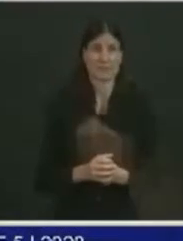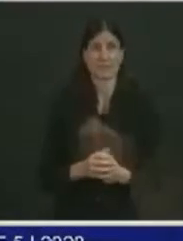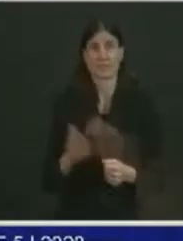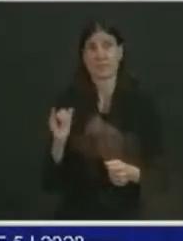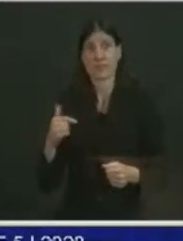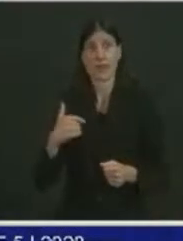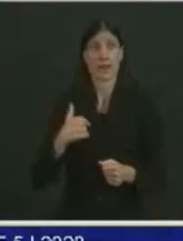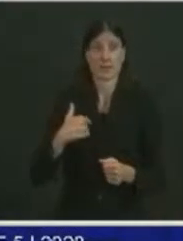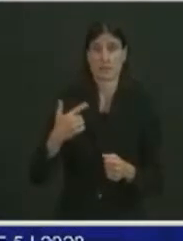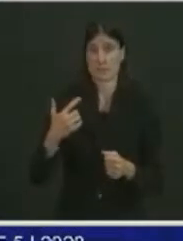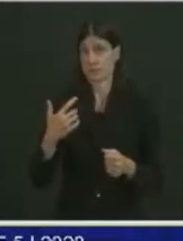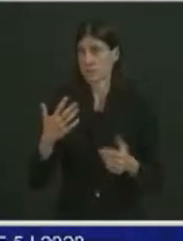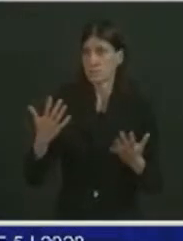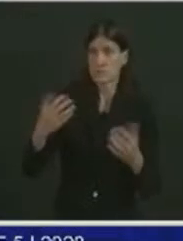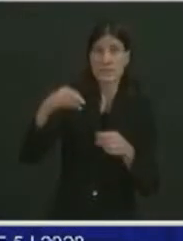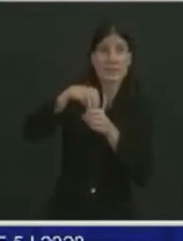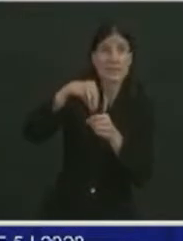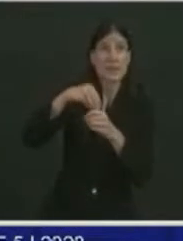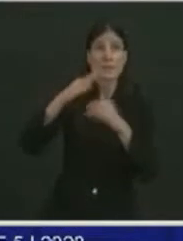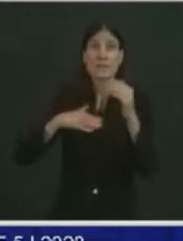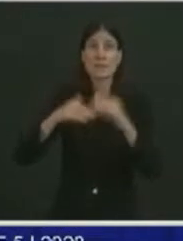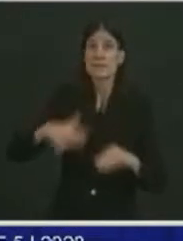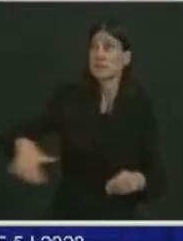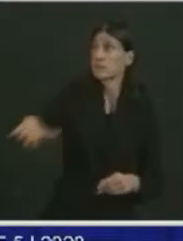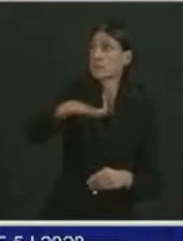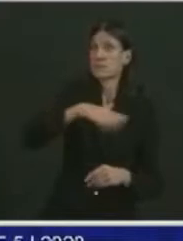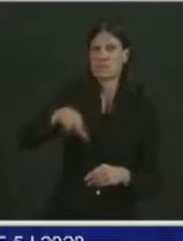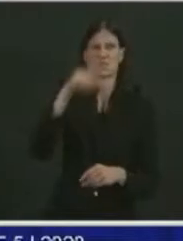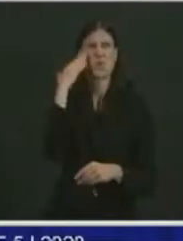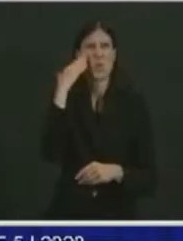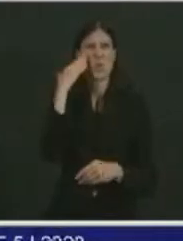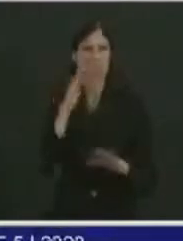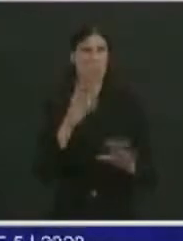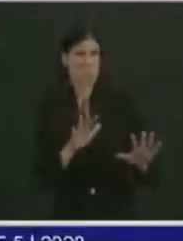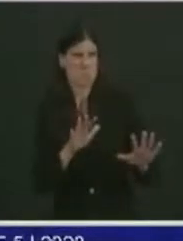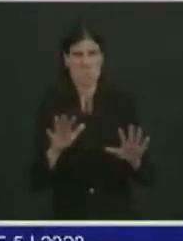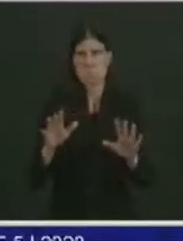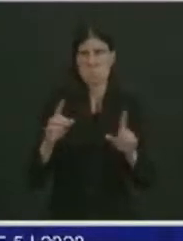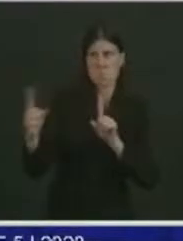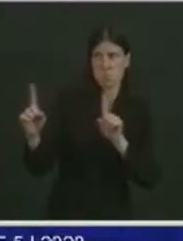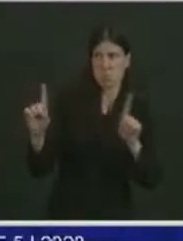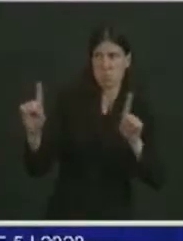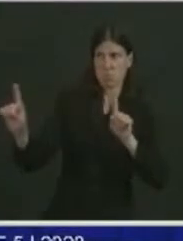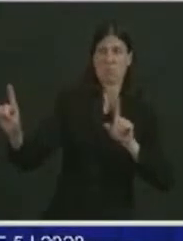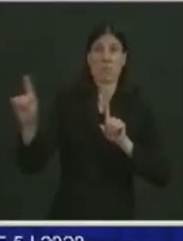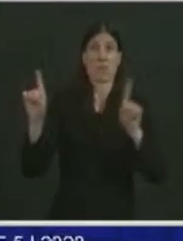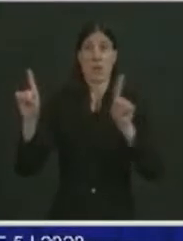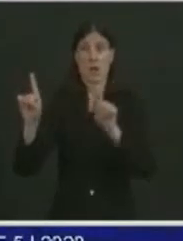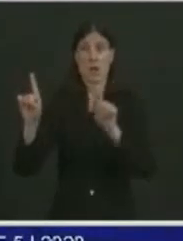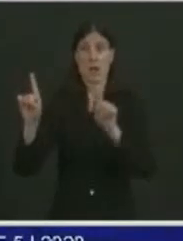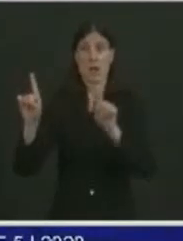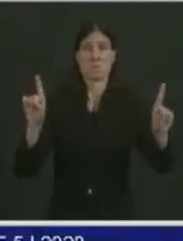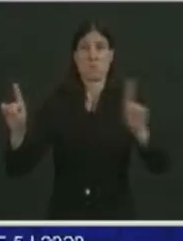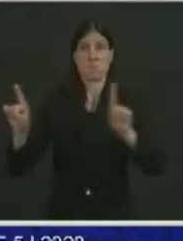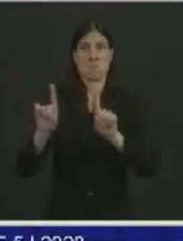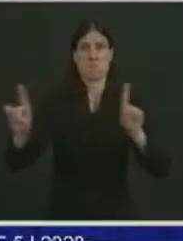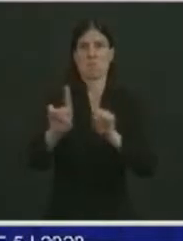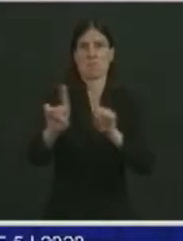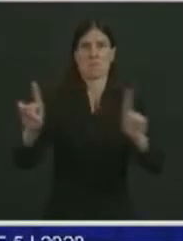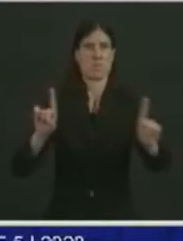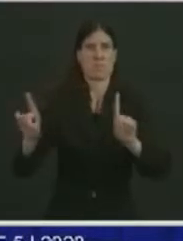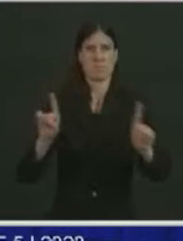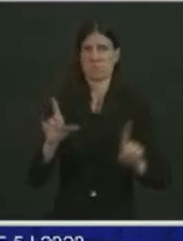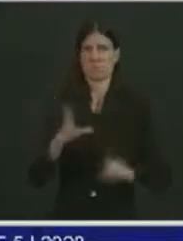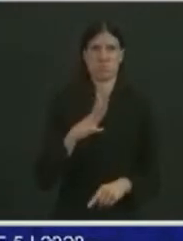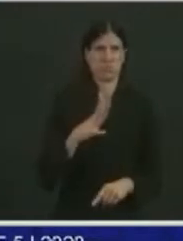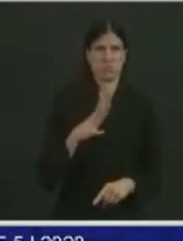and continuously 6 feet apart, you do not need to keep your face mask on. But this is designed, if you're at a